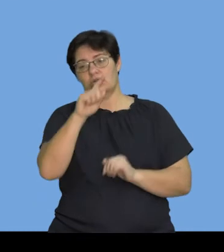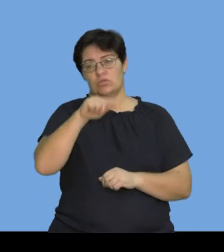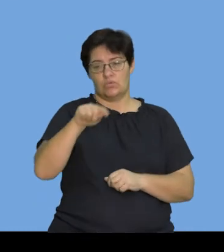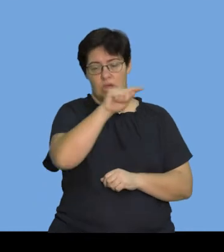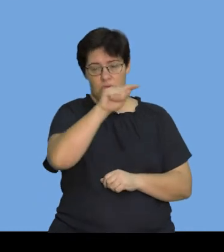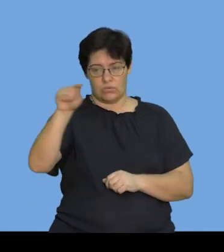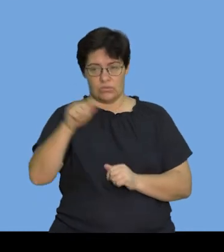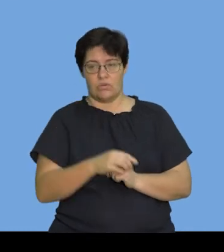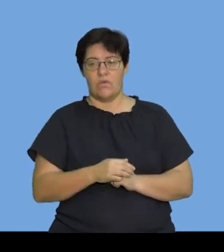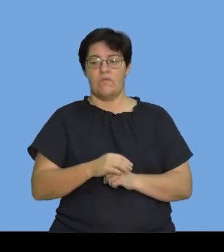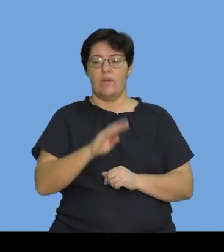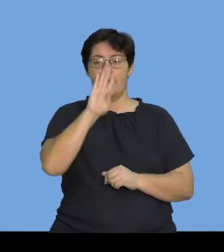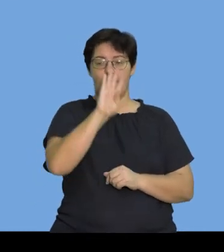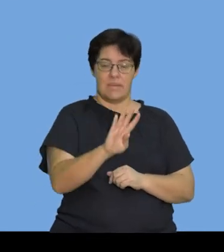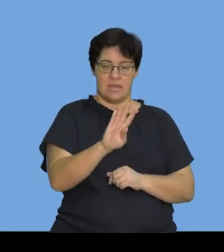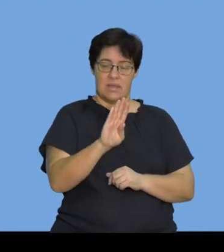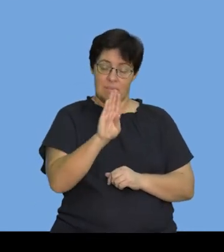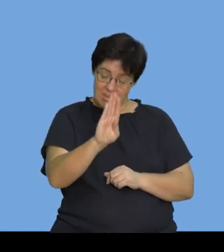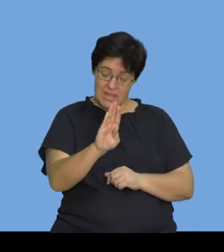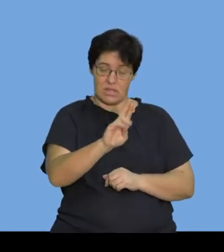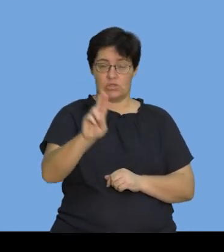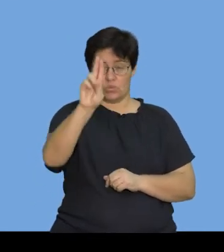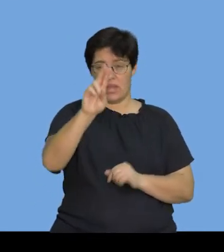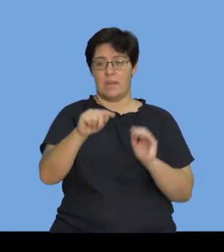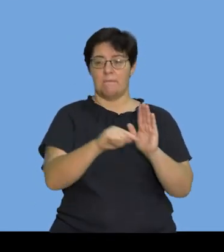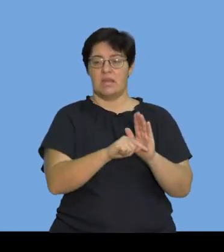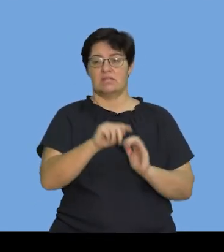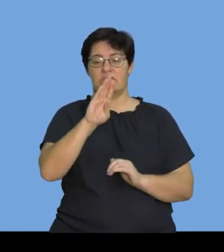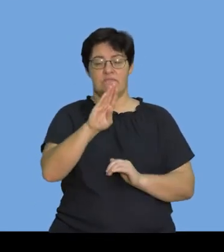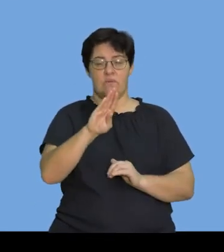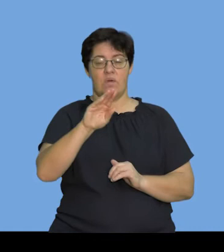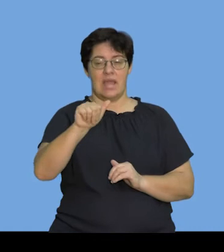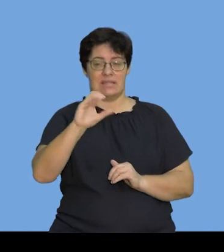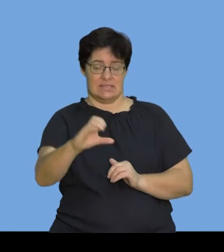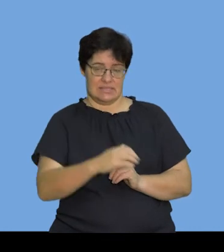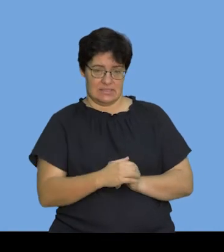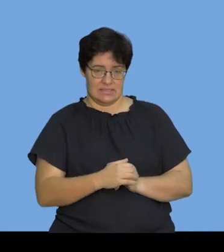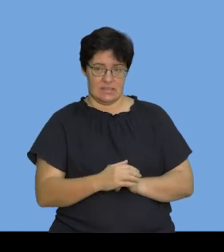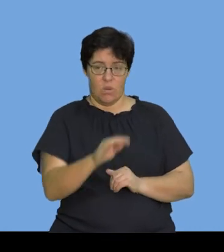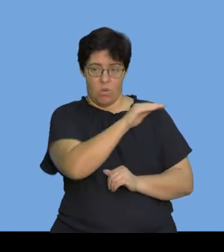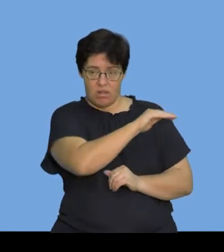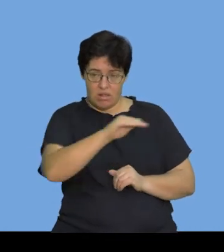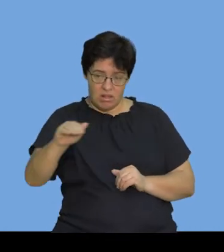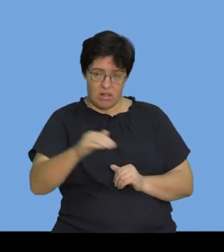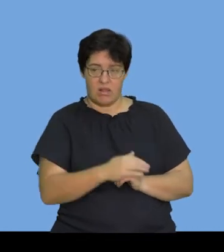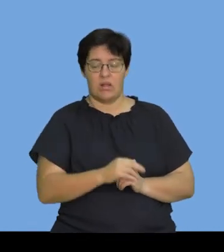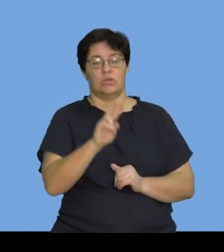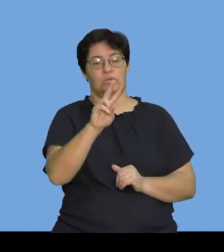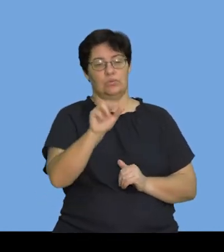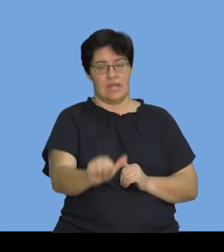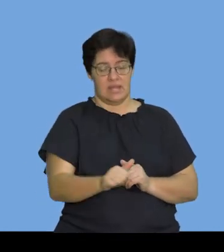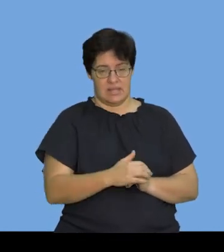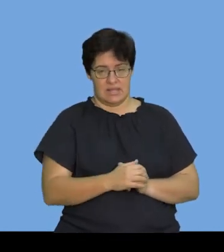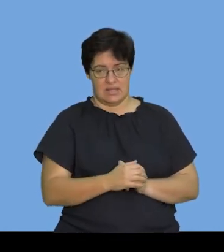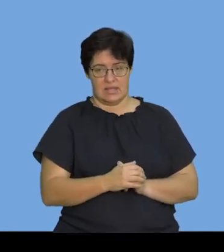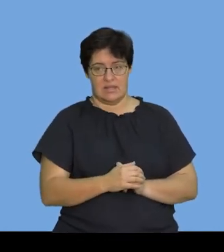b squared minus 4ac. All of this is divided by 2a. And then you